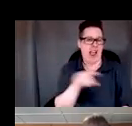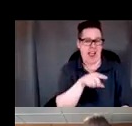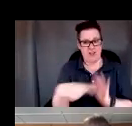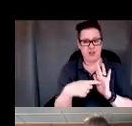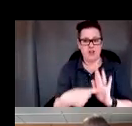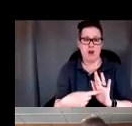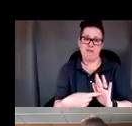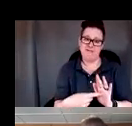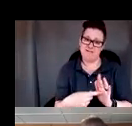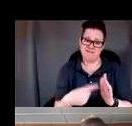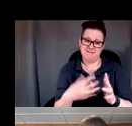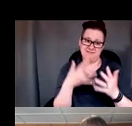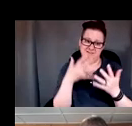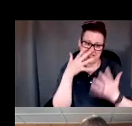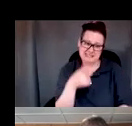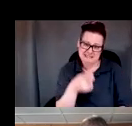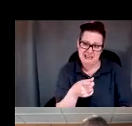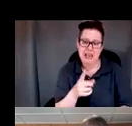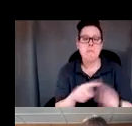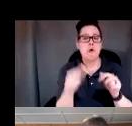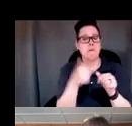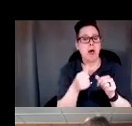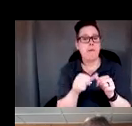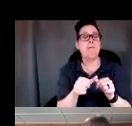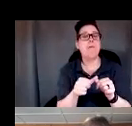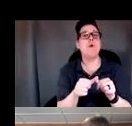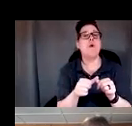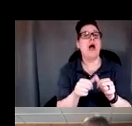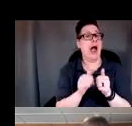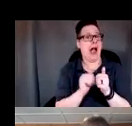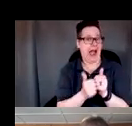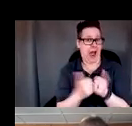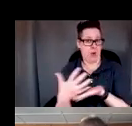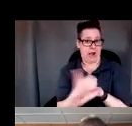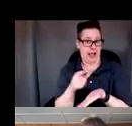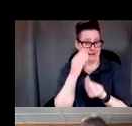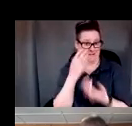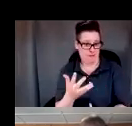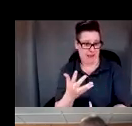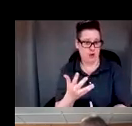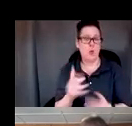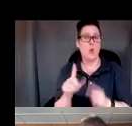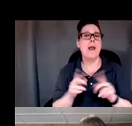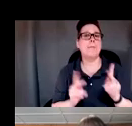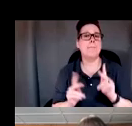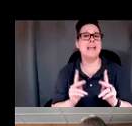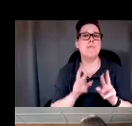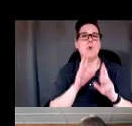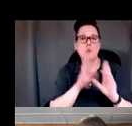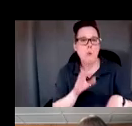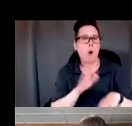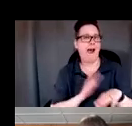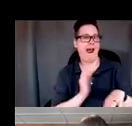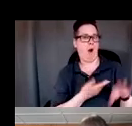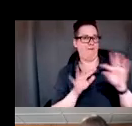sad. But we have to remember the only way we get this data is by people reporting on the forms that we